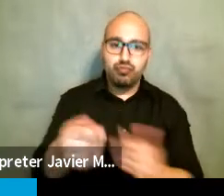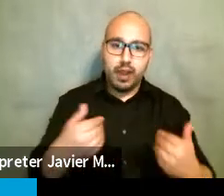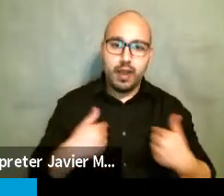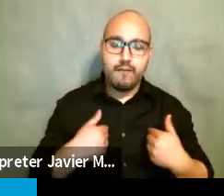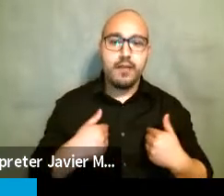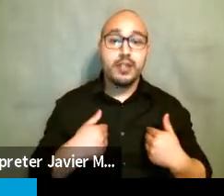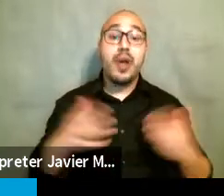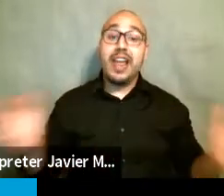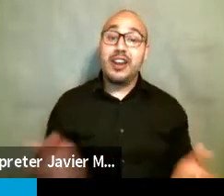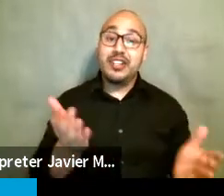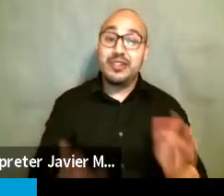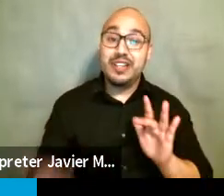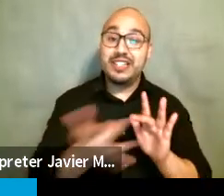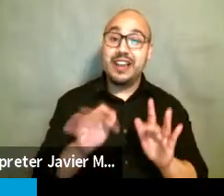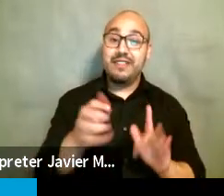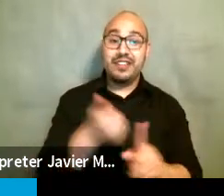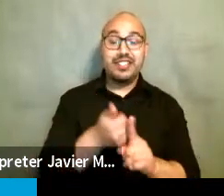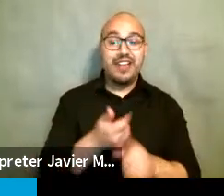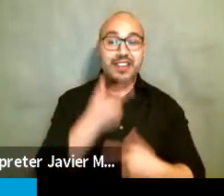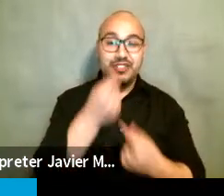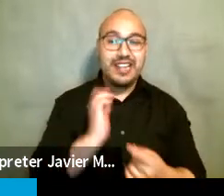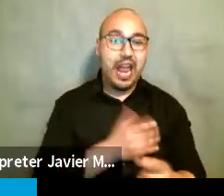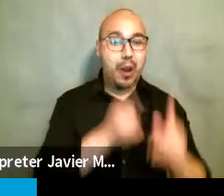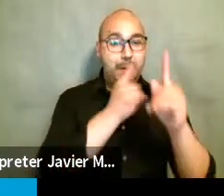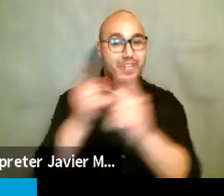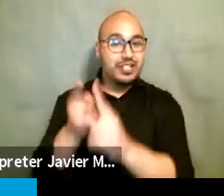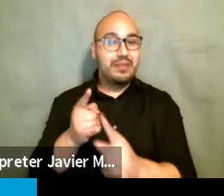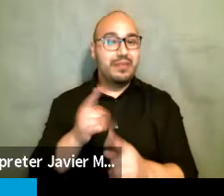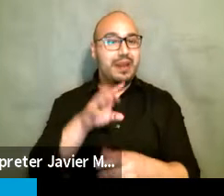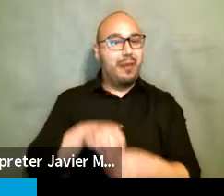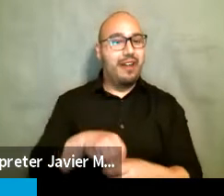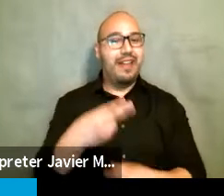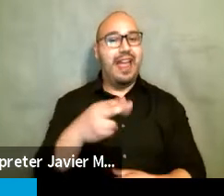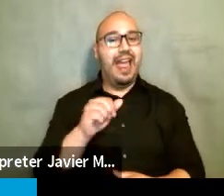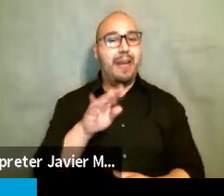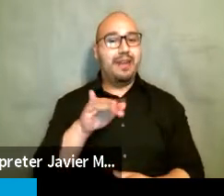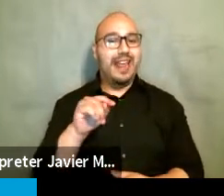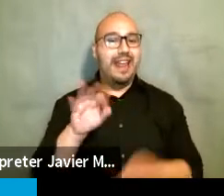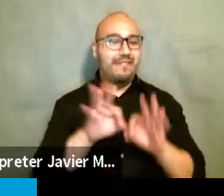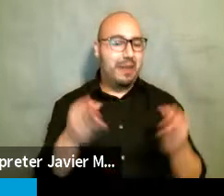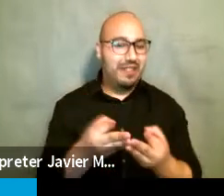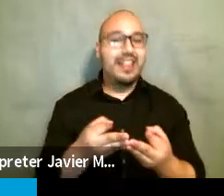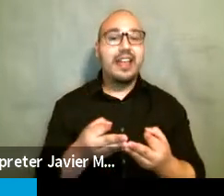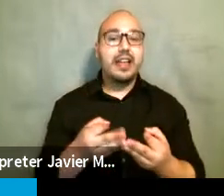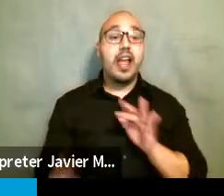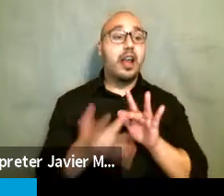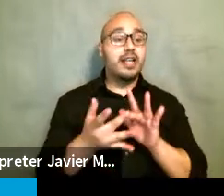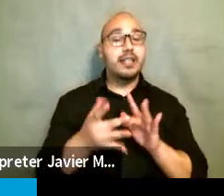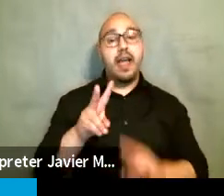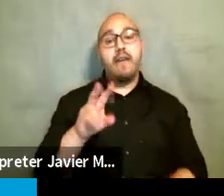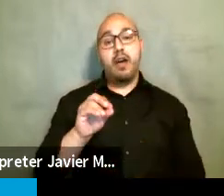so I encourage you to reach out if you are interested in our mission and being part of the Habitat family. You can contact us at